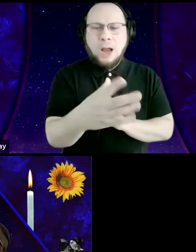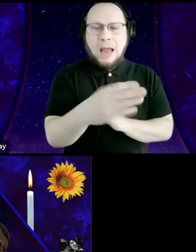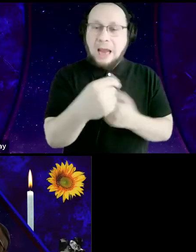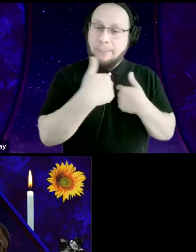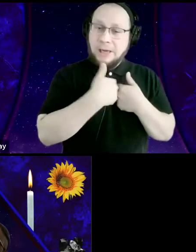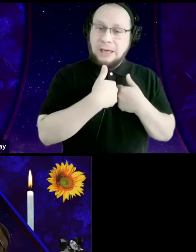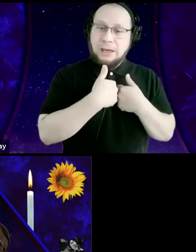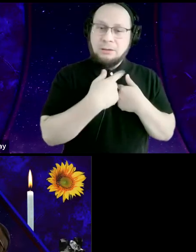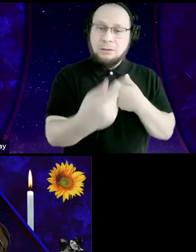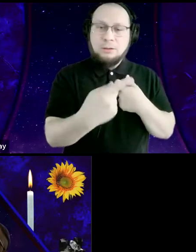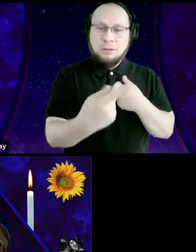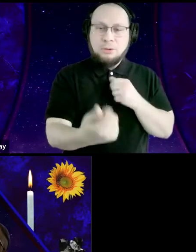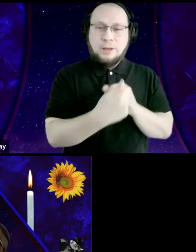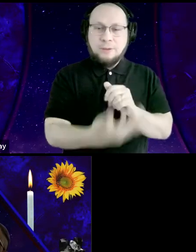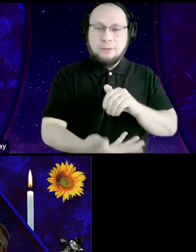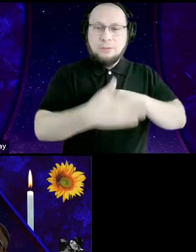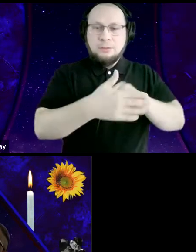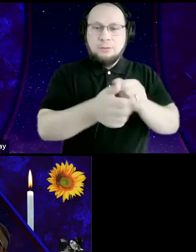one will.